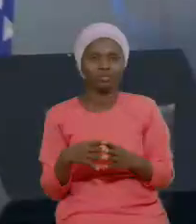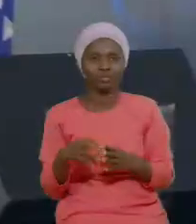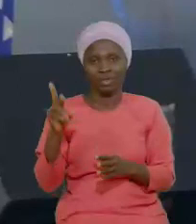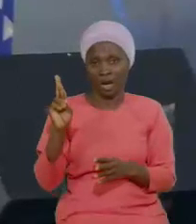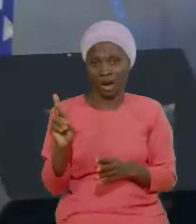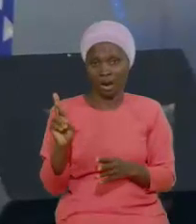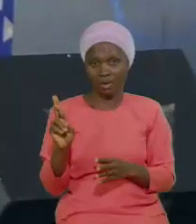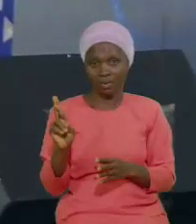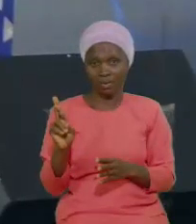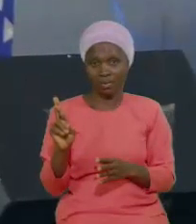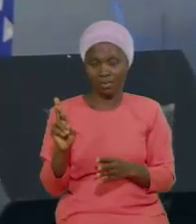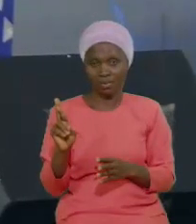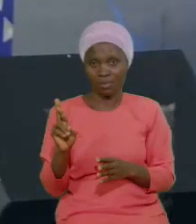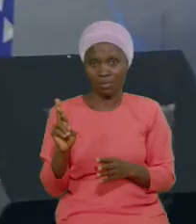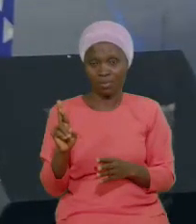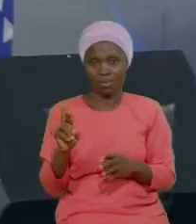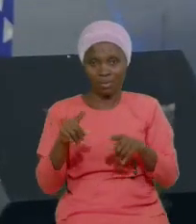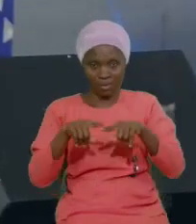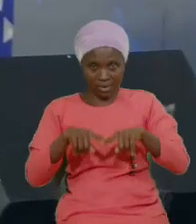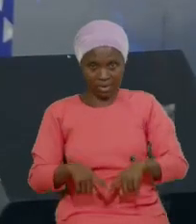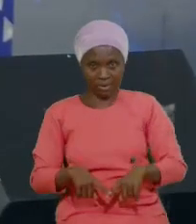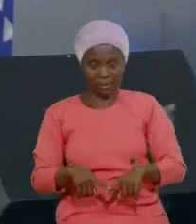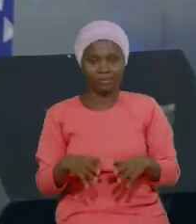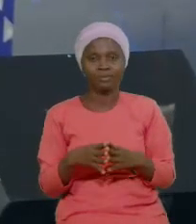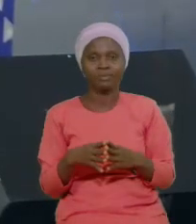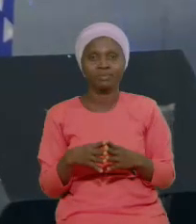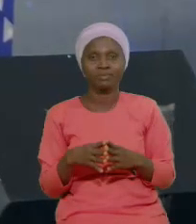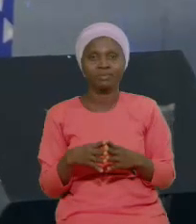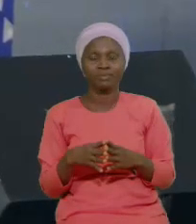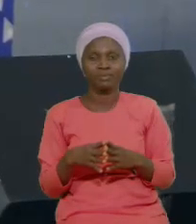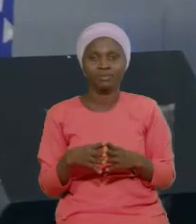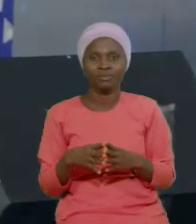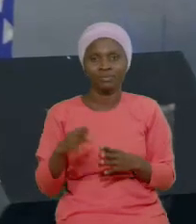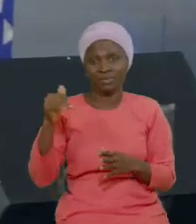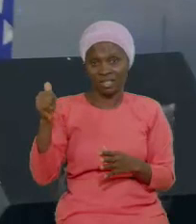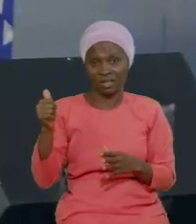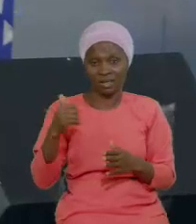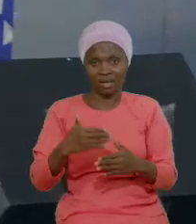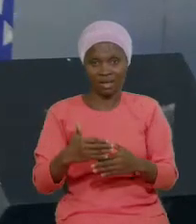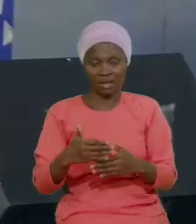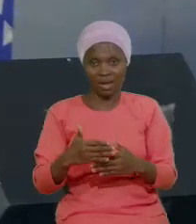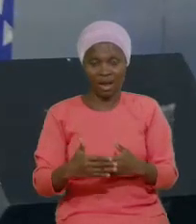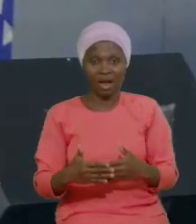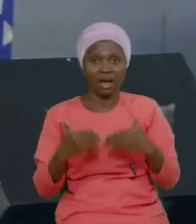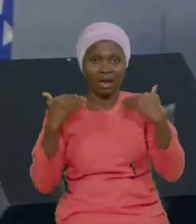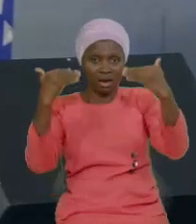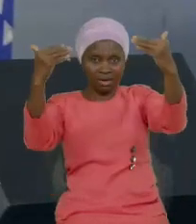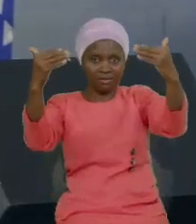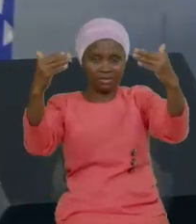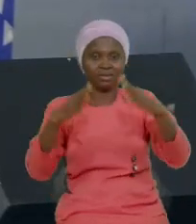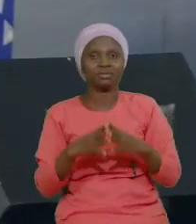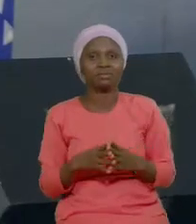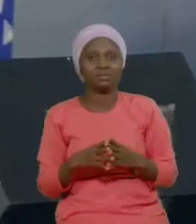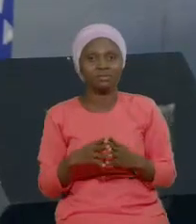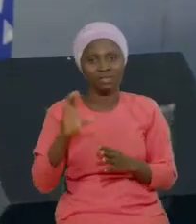R, rely. A, advance. C,